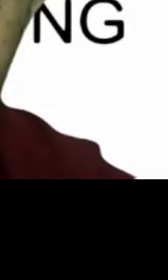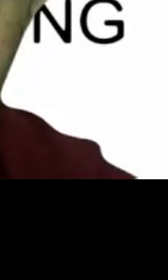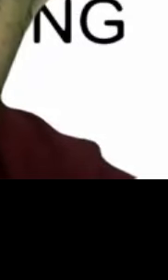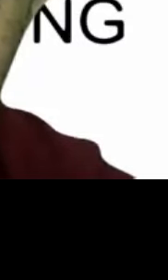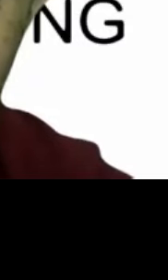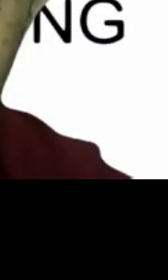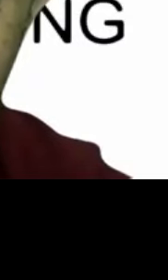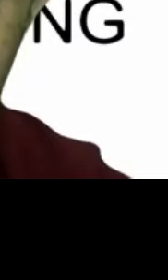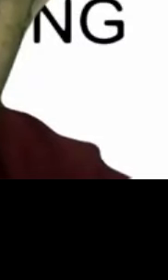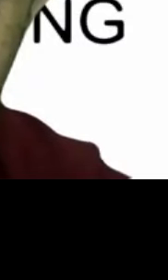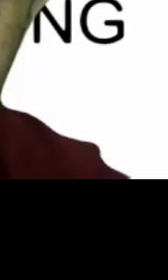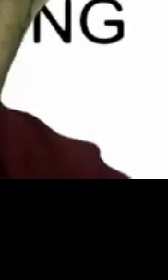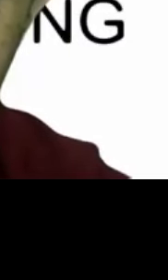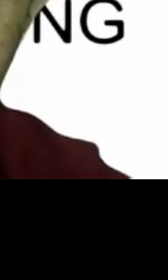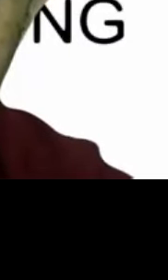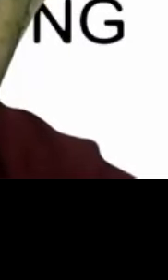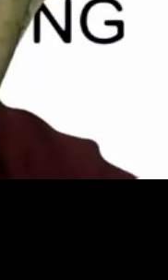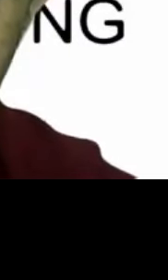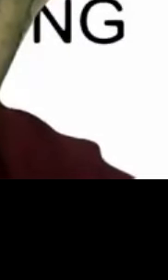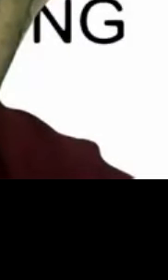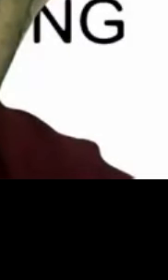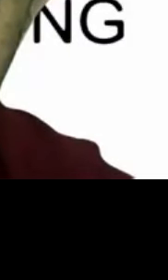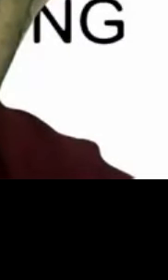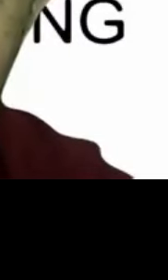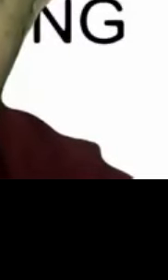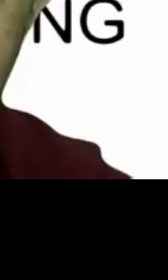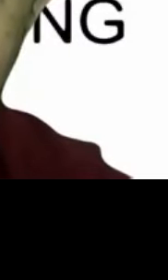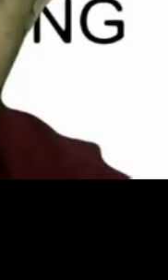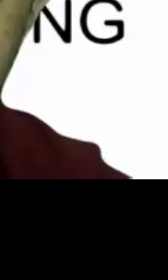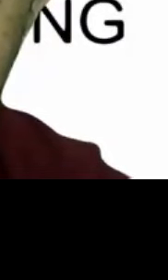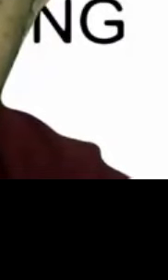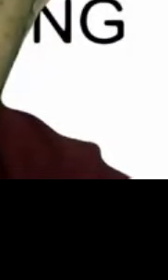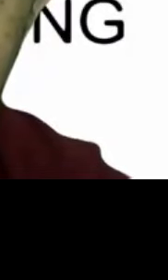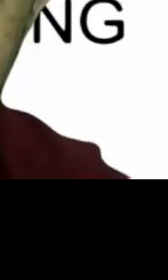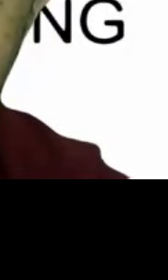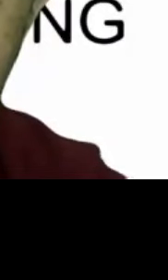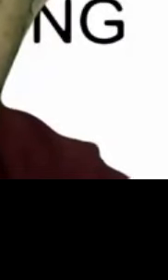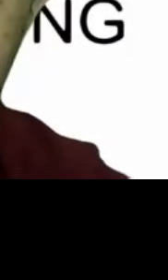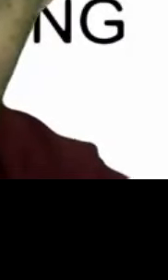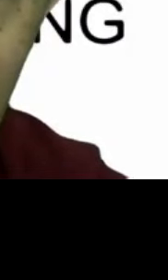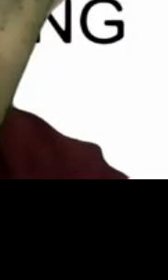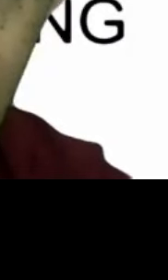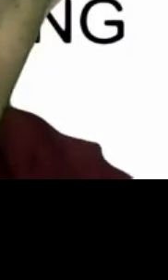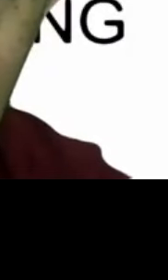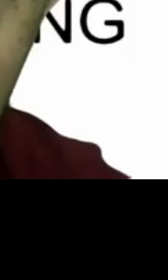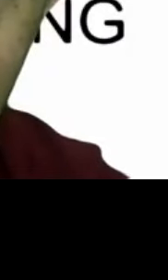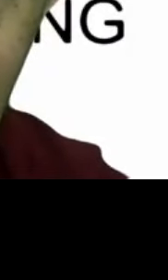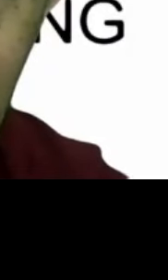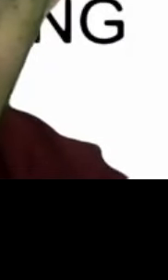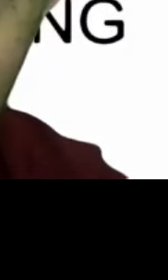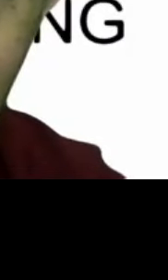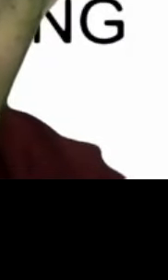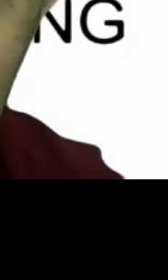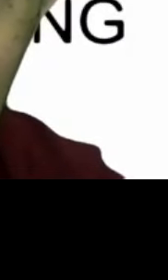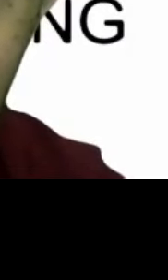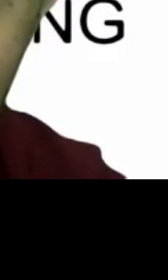people, people with any other disability. So we would not say that there's a harder one, but we would say